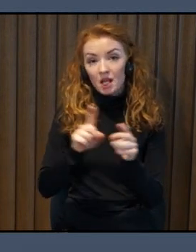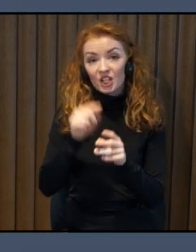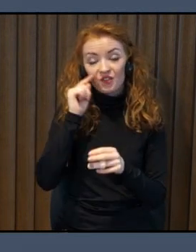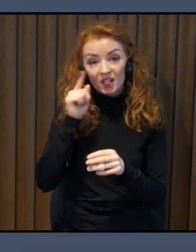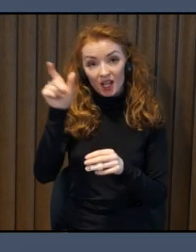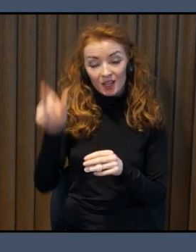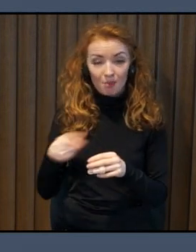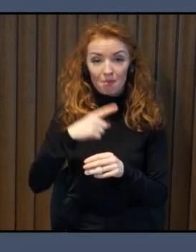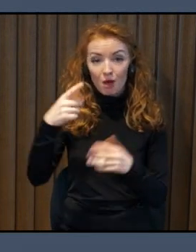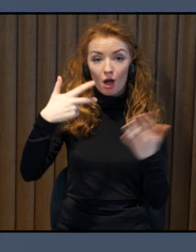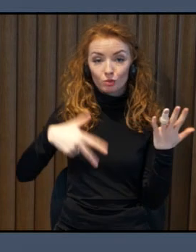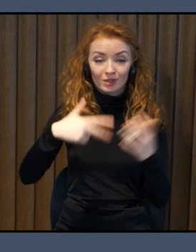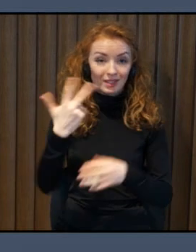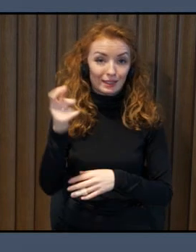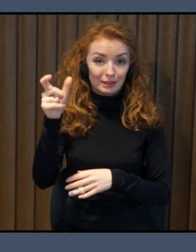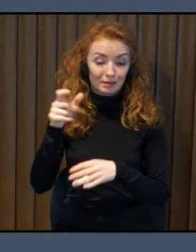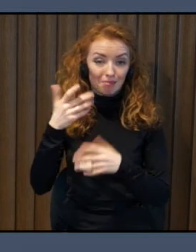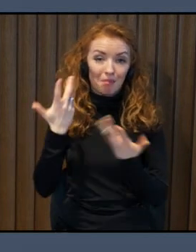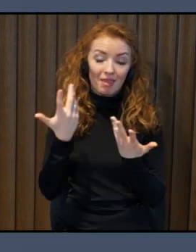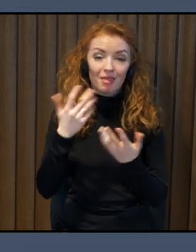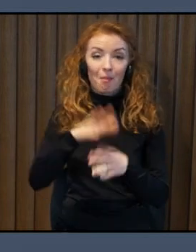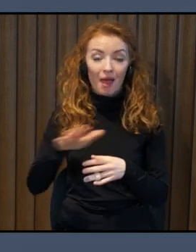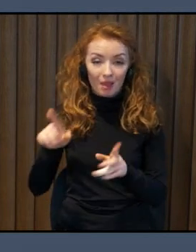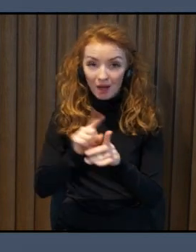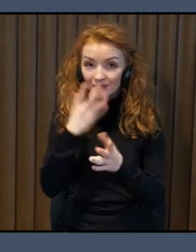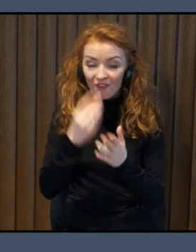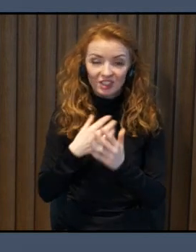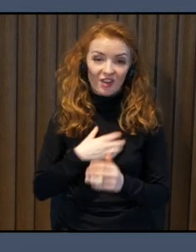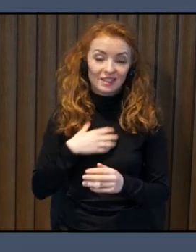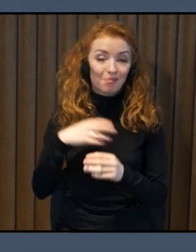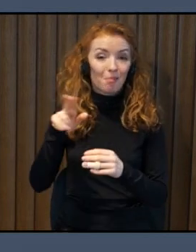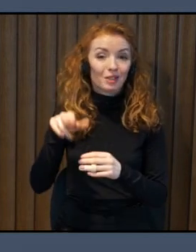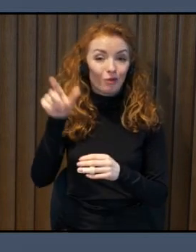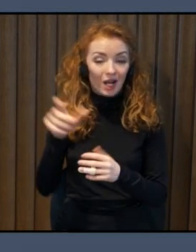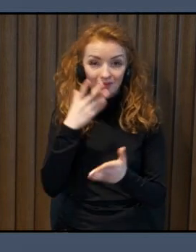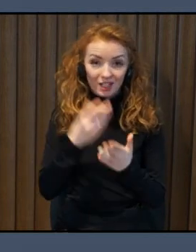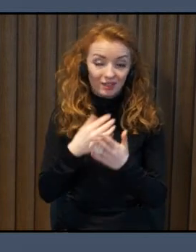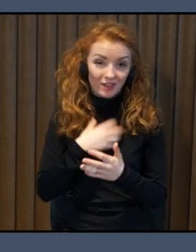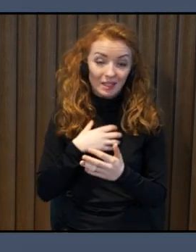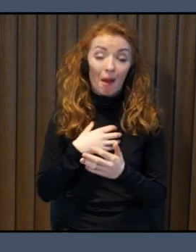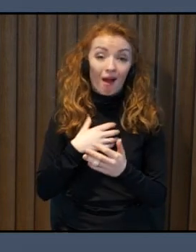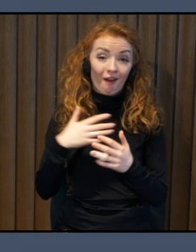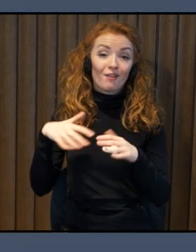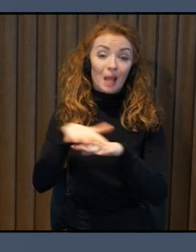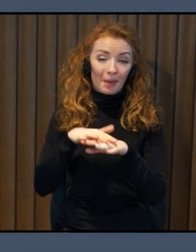different experiences in life in comparison with this 183 meters tall